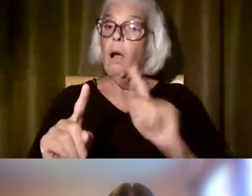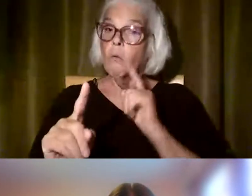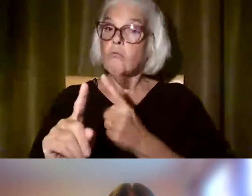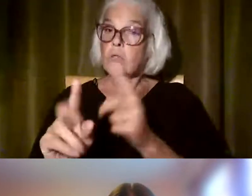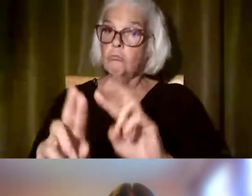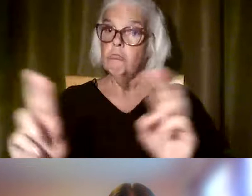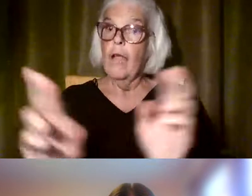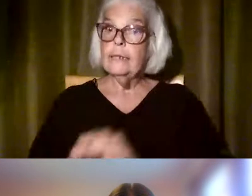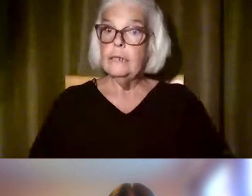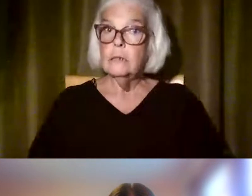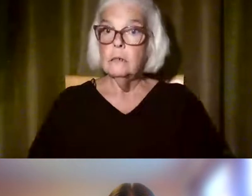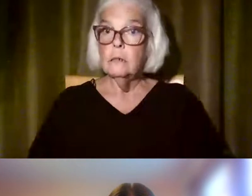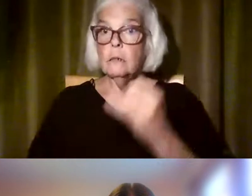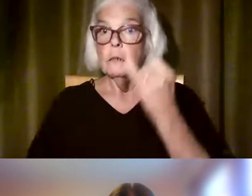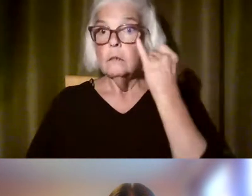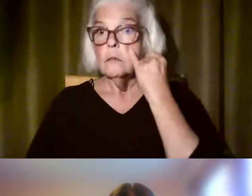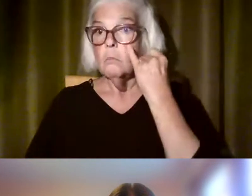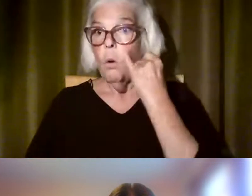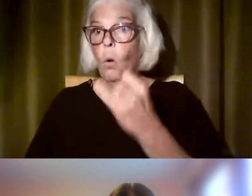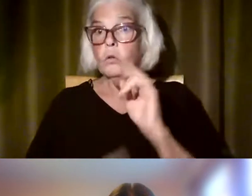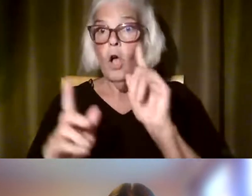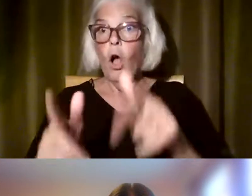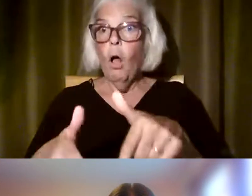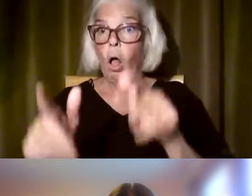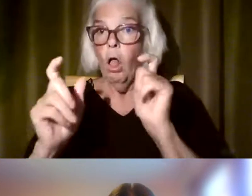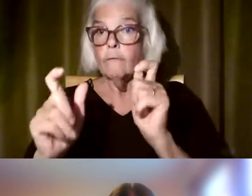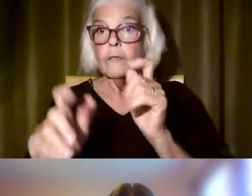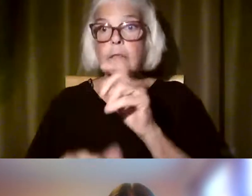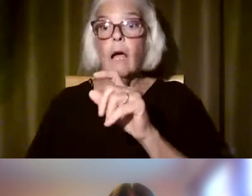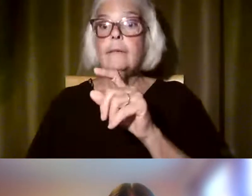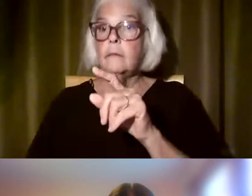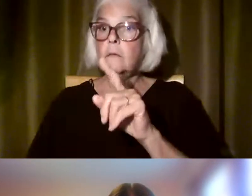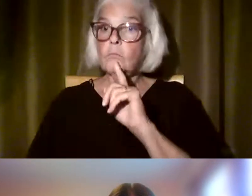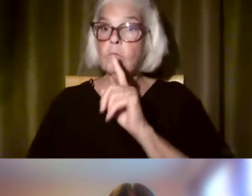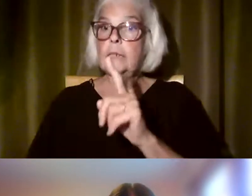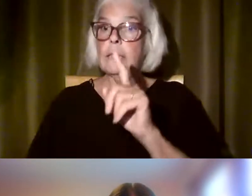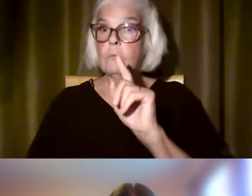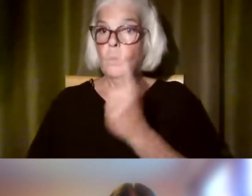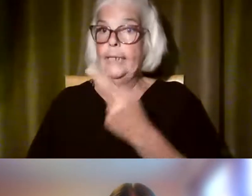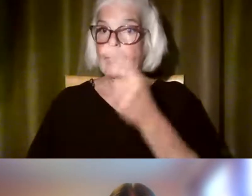back in and stand things back up, that we're ready to do so.